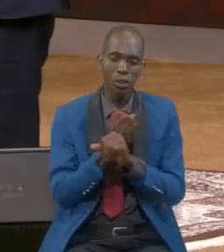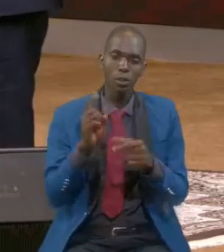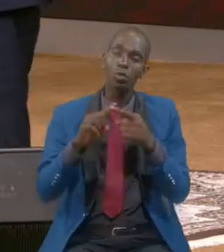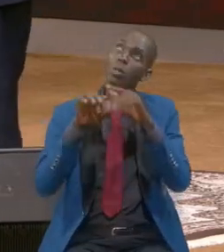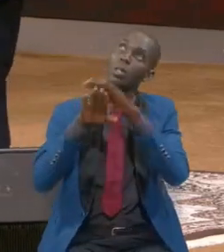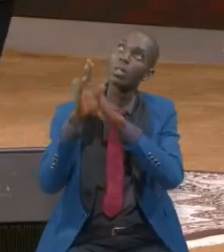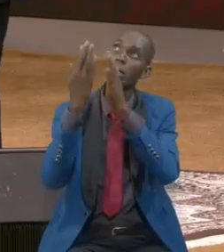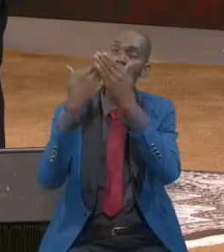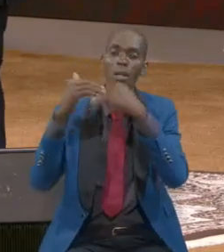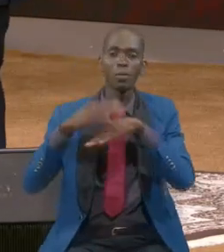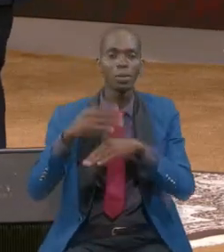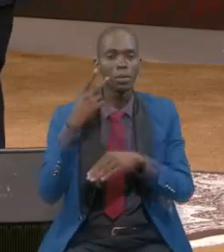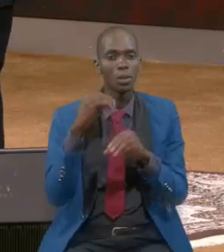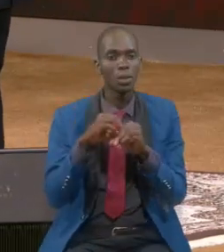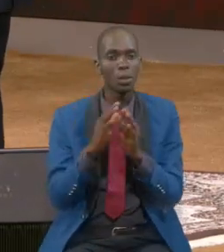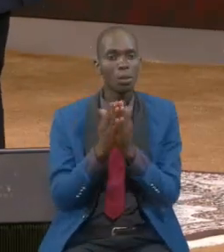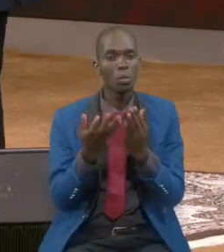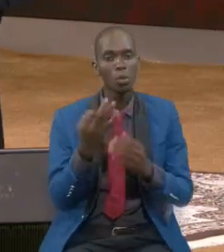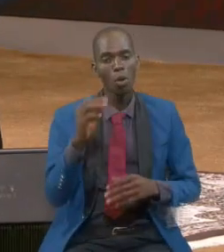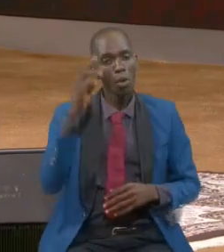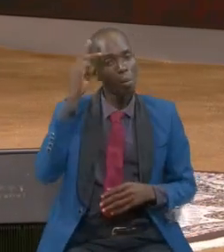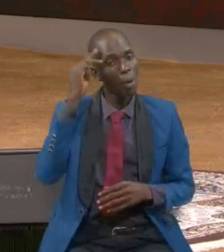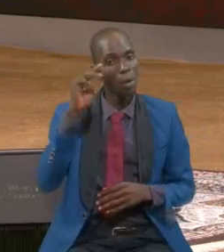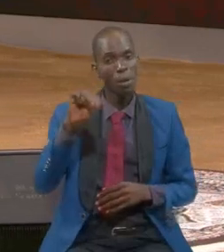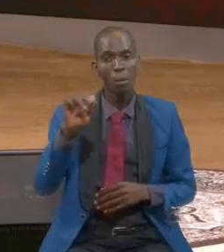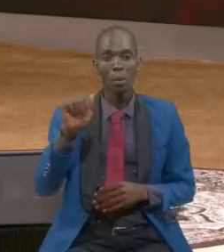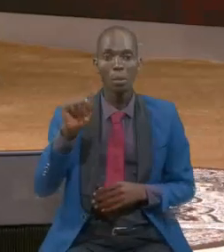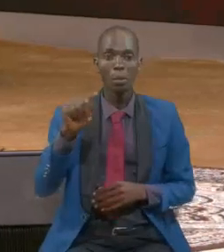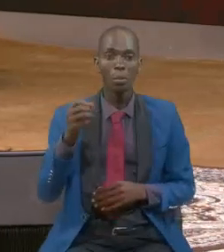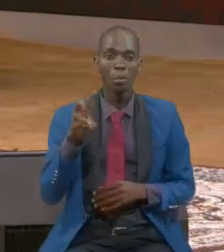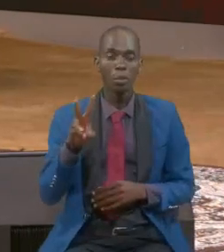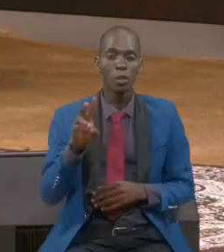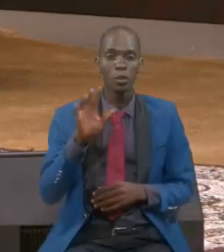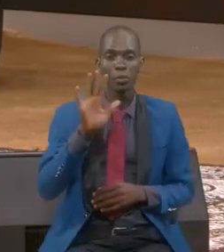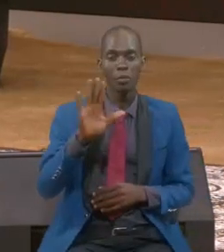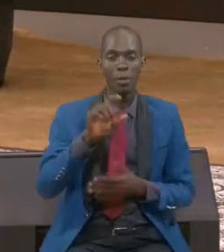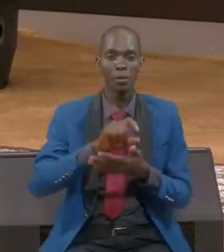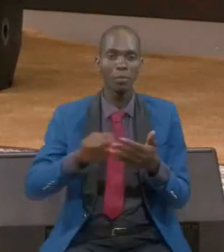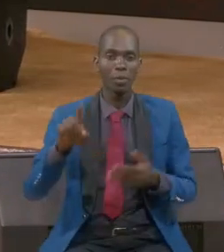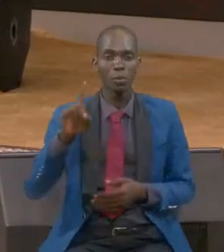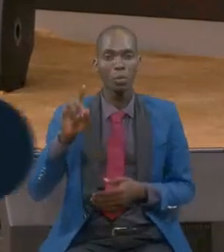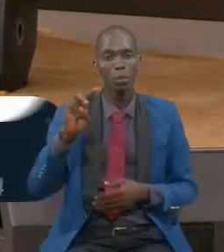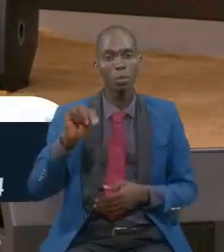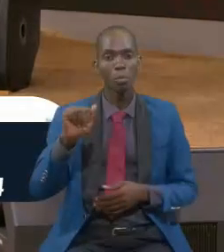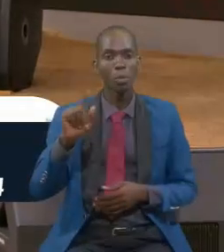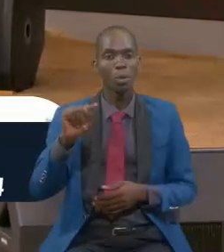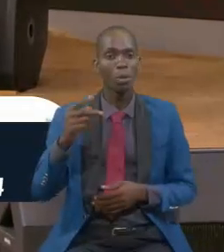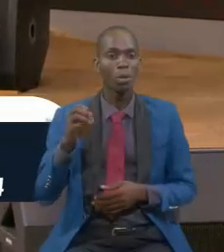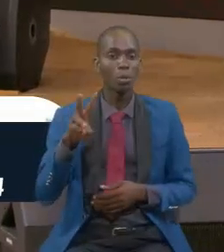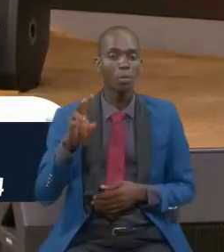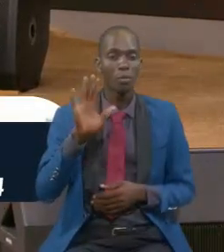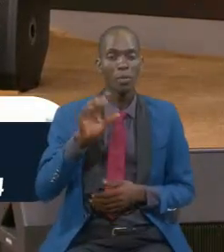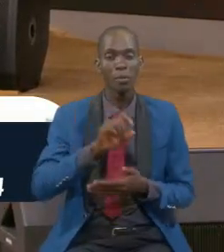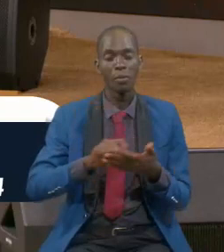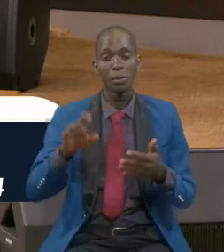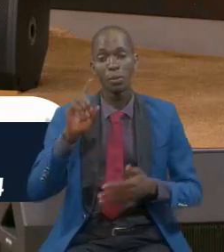Matthew Chapter 5 I'm reading from verse one in Matthew 5 verse one